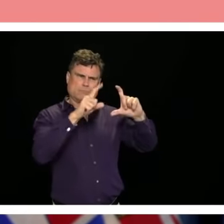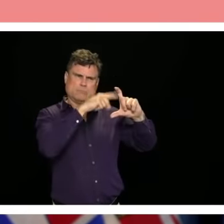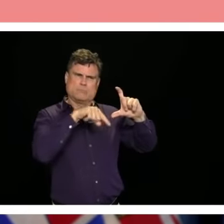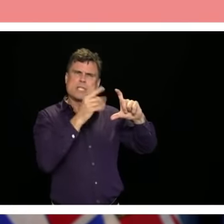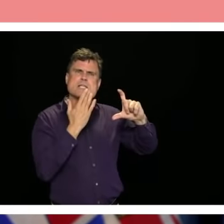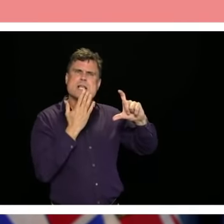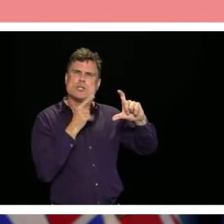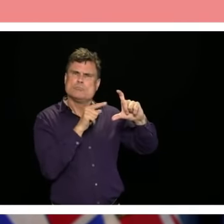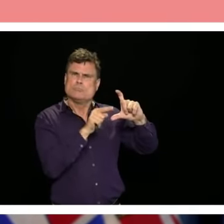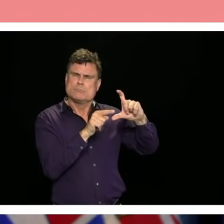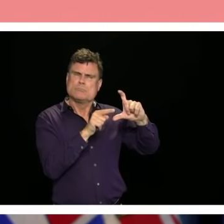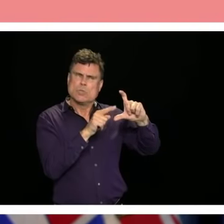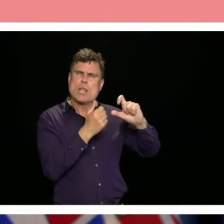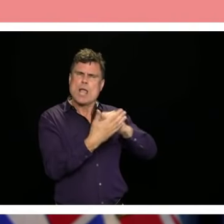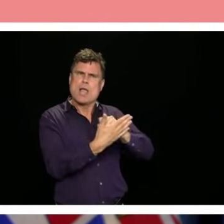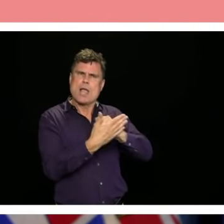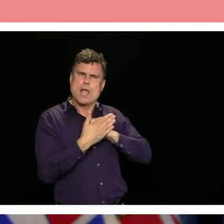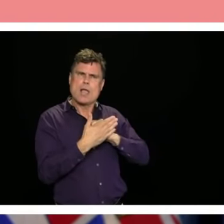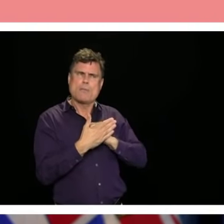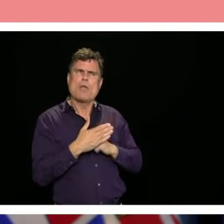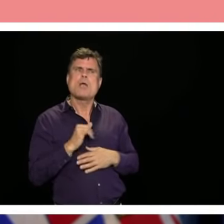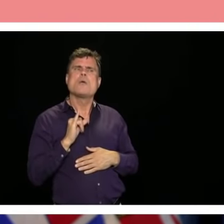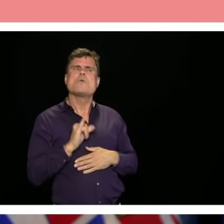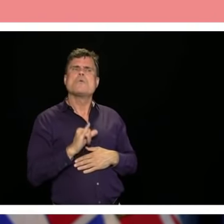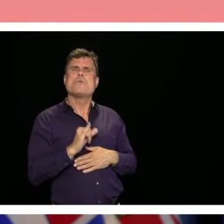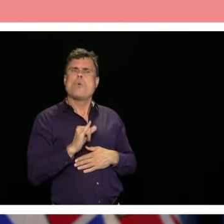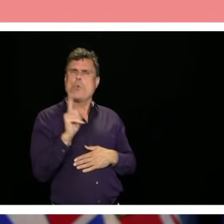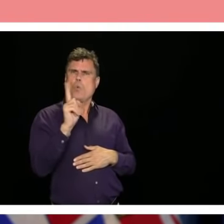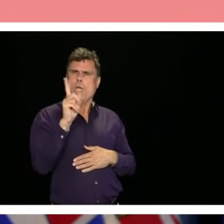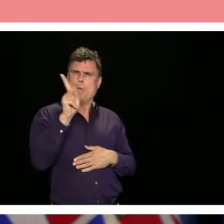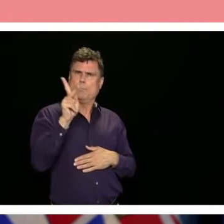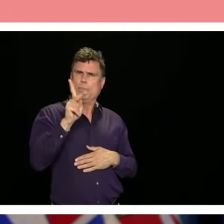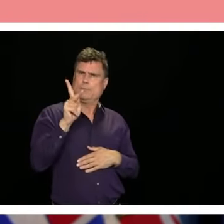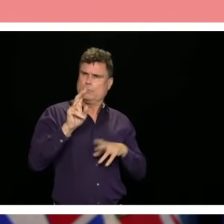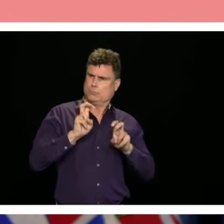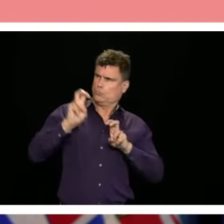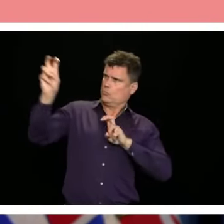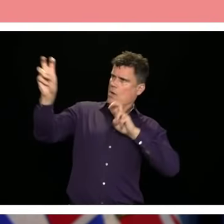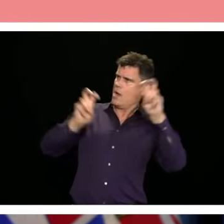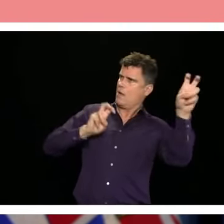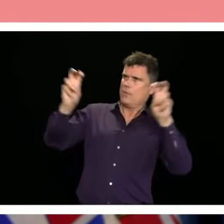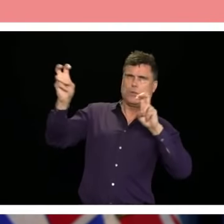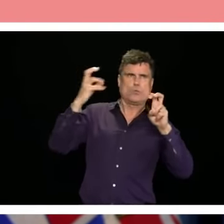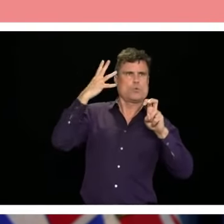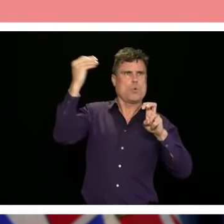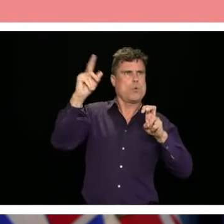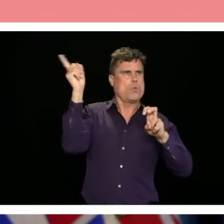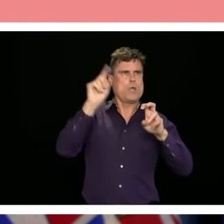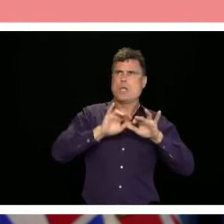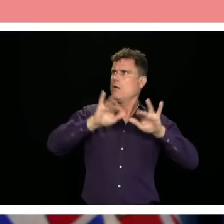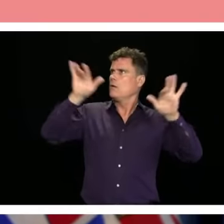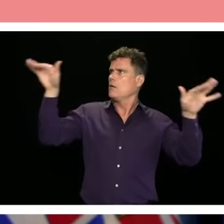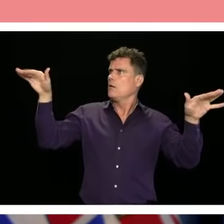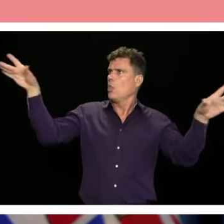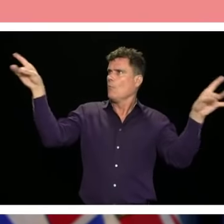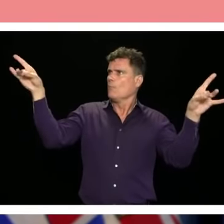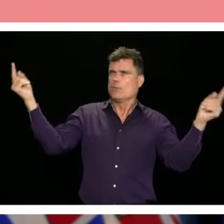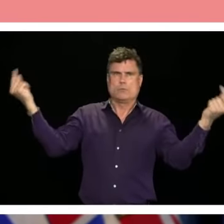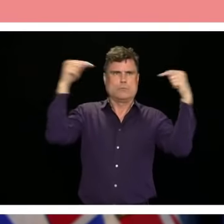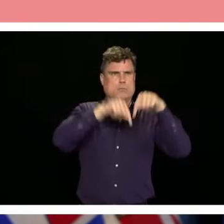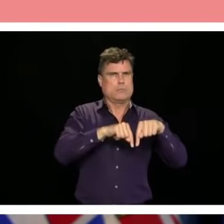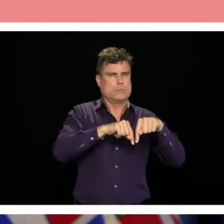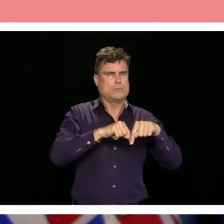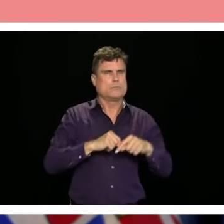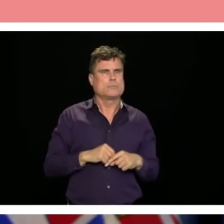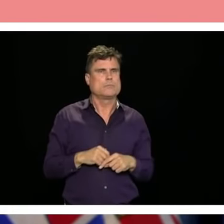from. Other places in the U.S., other places in Latin America. I know there's been people returned from cruise ships